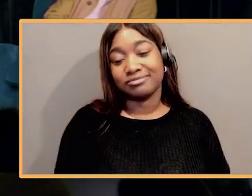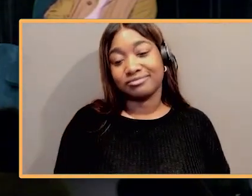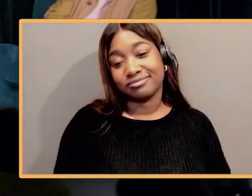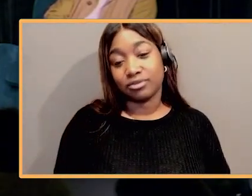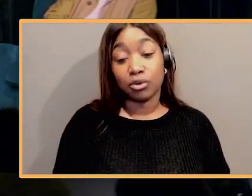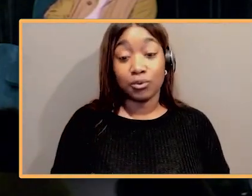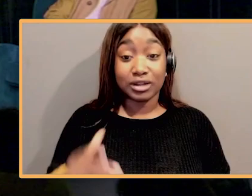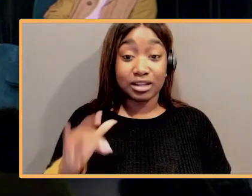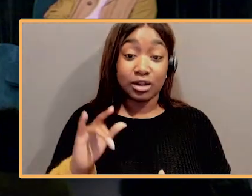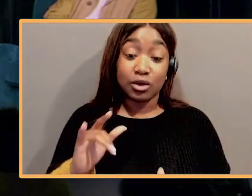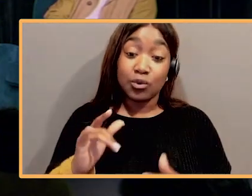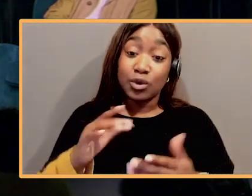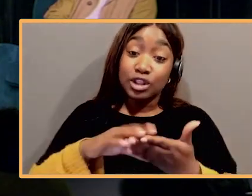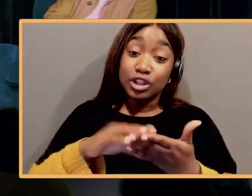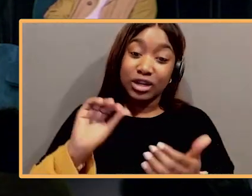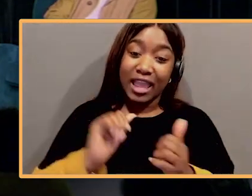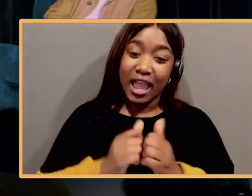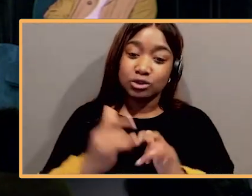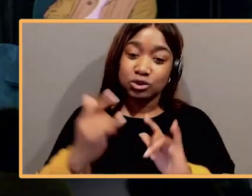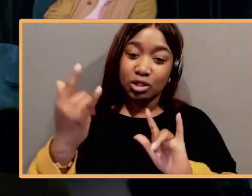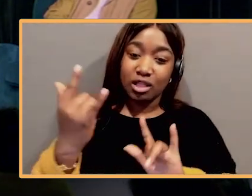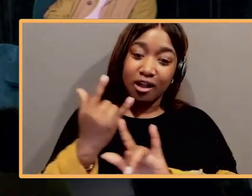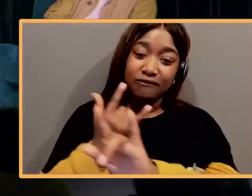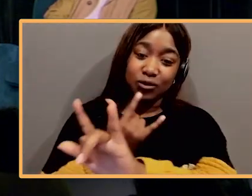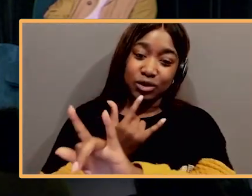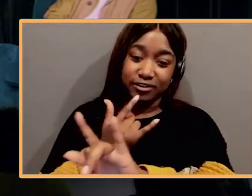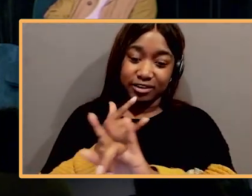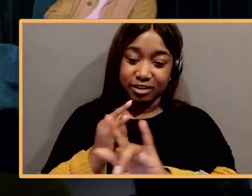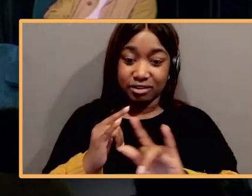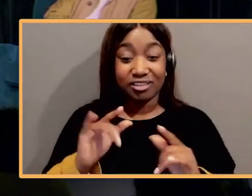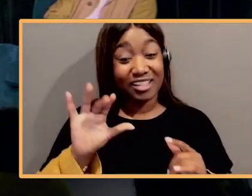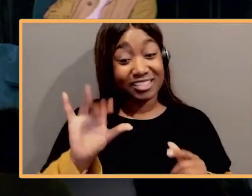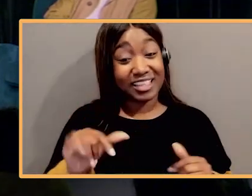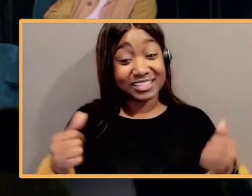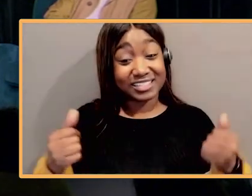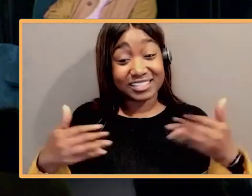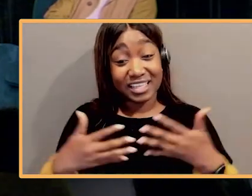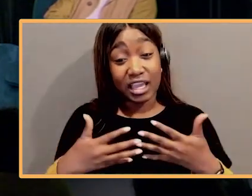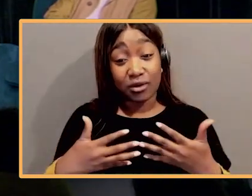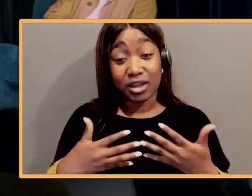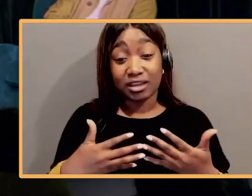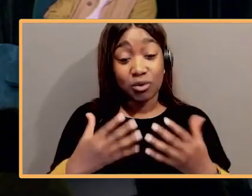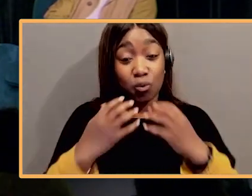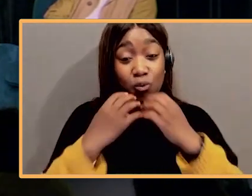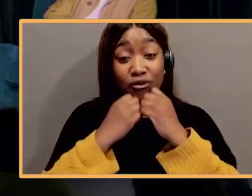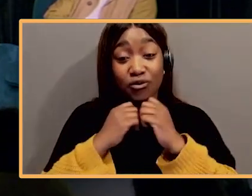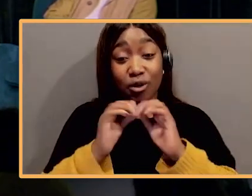another. And that is scary, worthwhile shit.